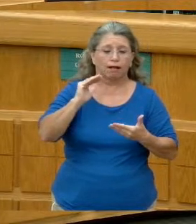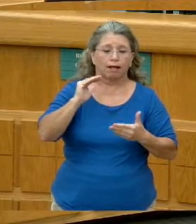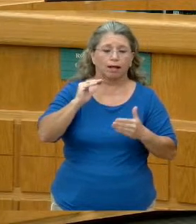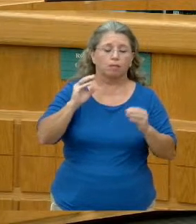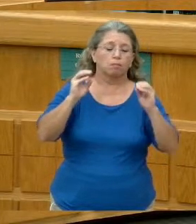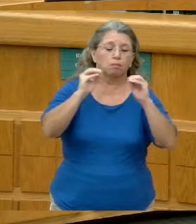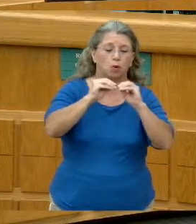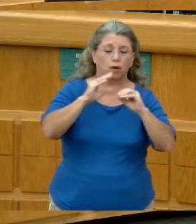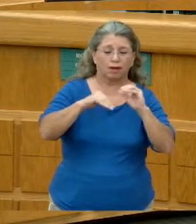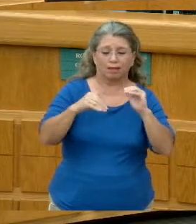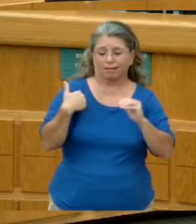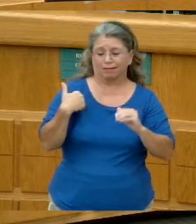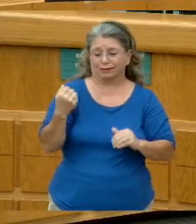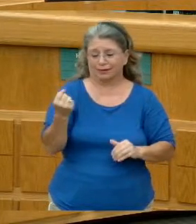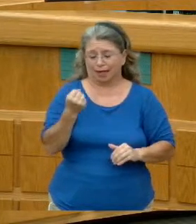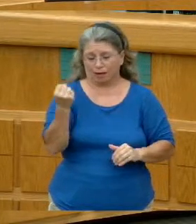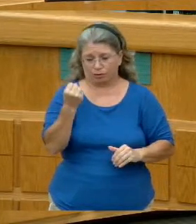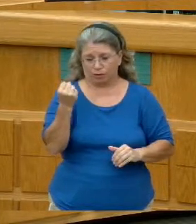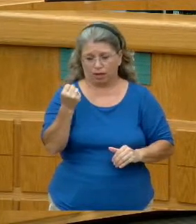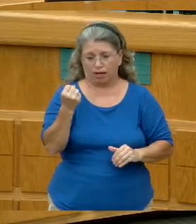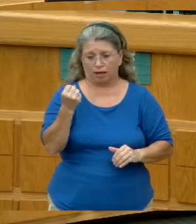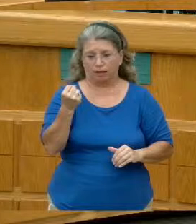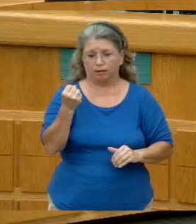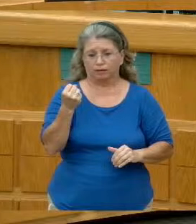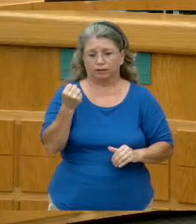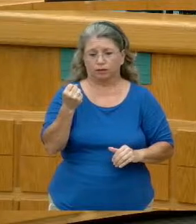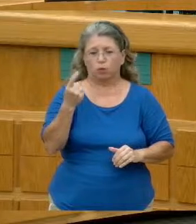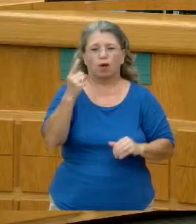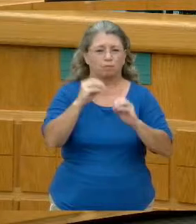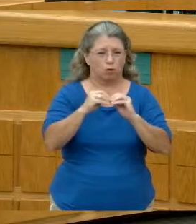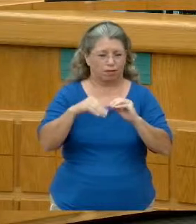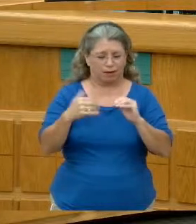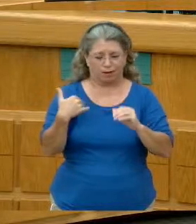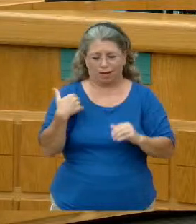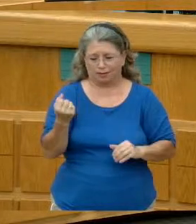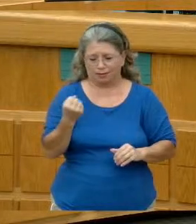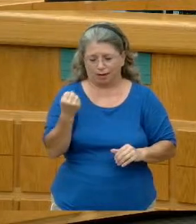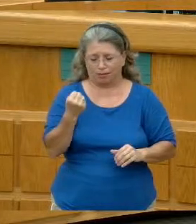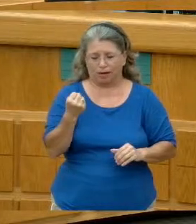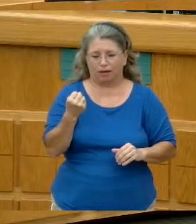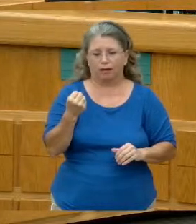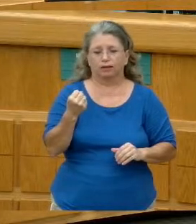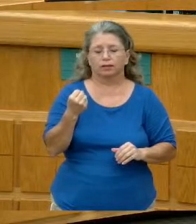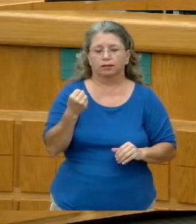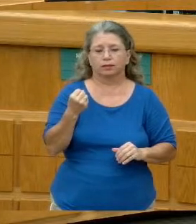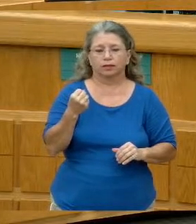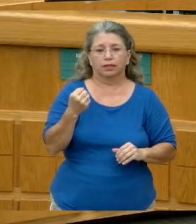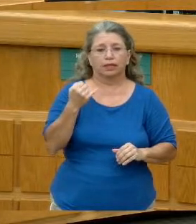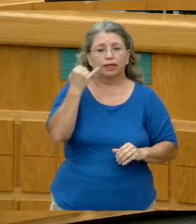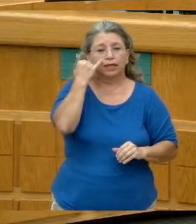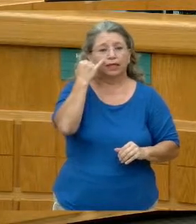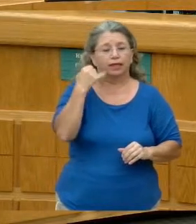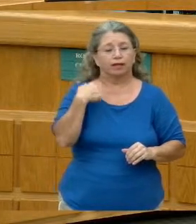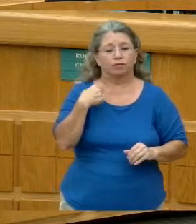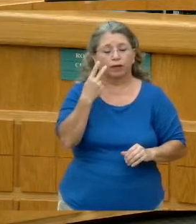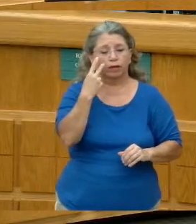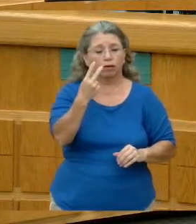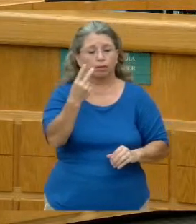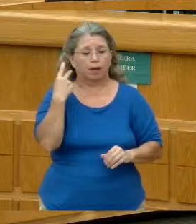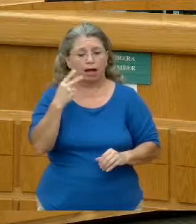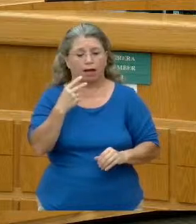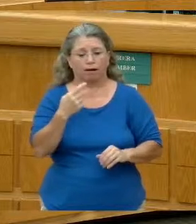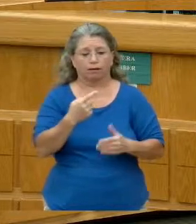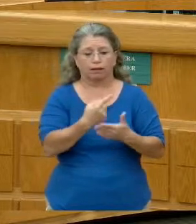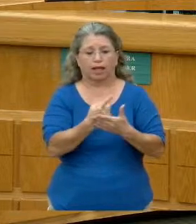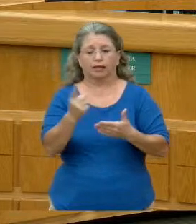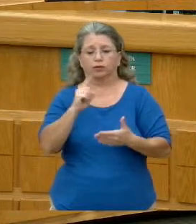than Saturday, just by one. And if we go back to last Monday, July